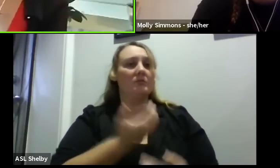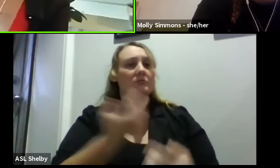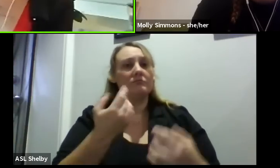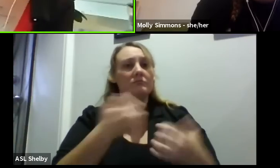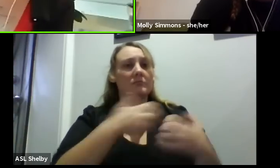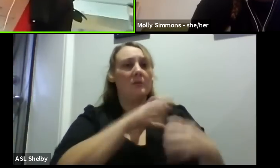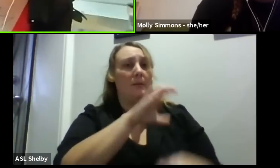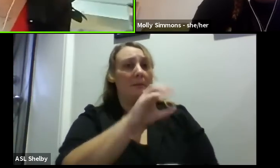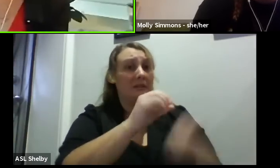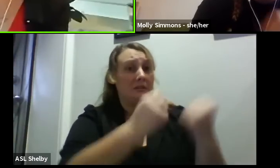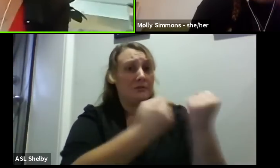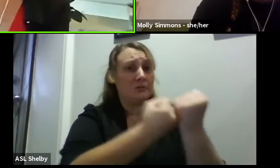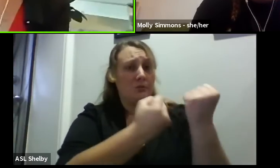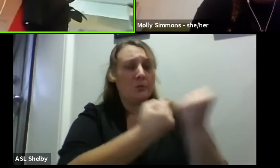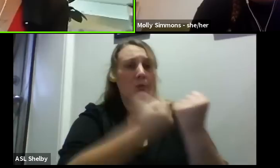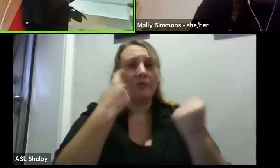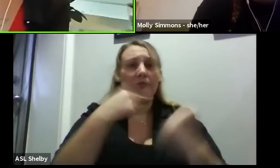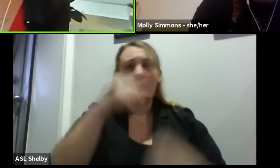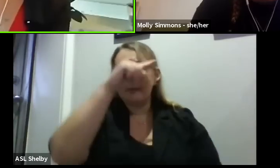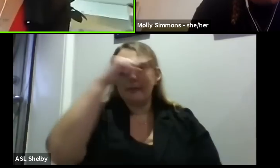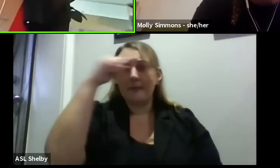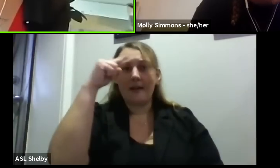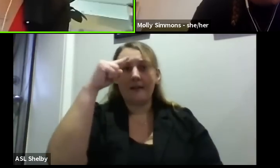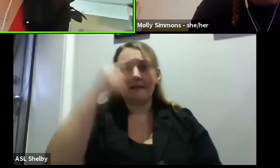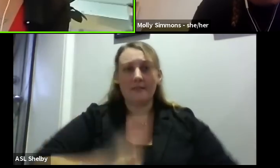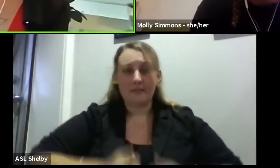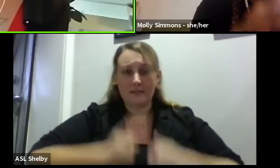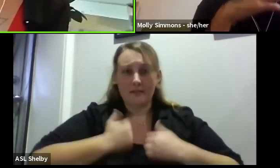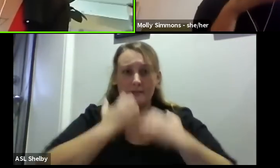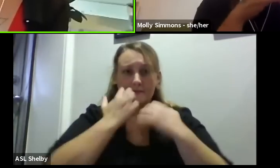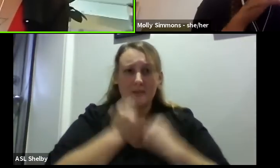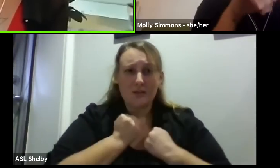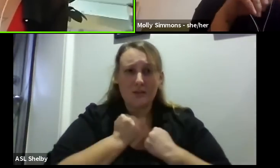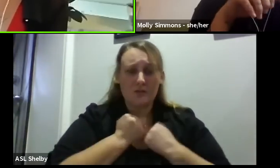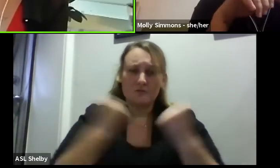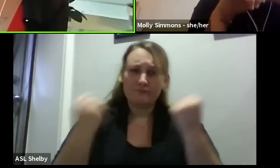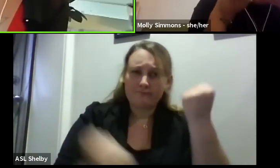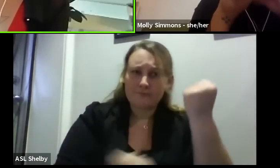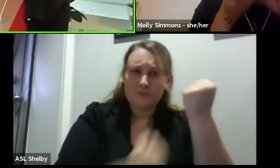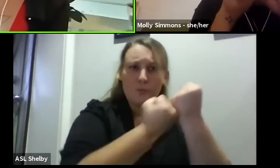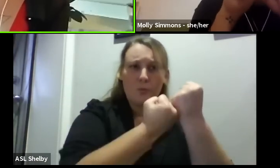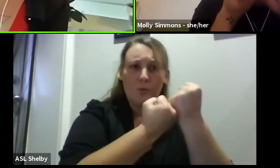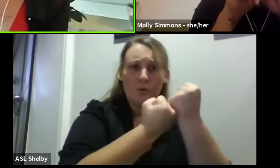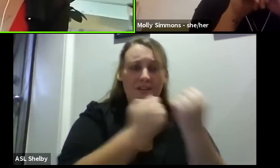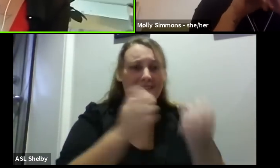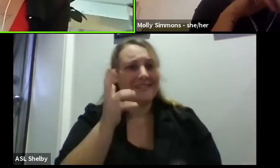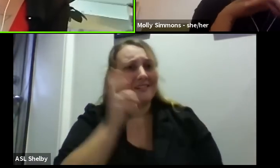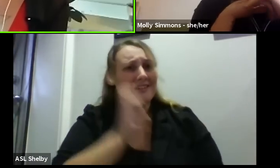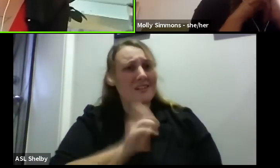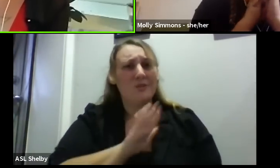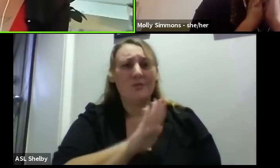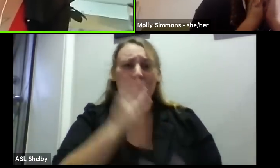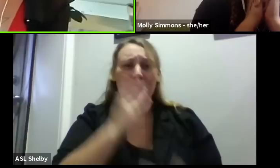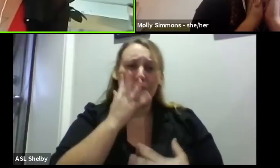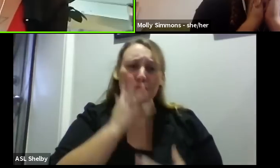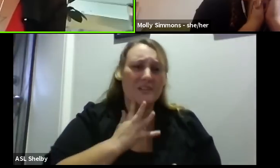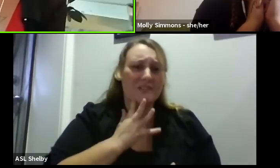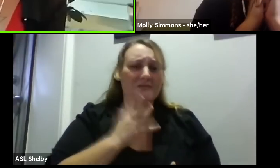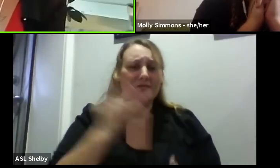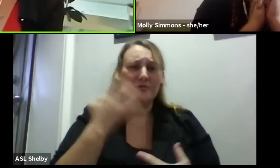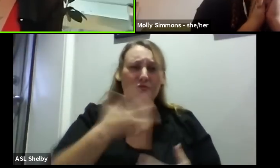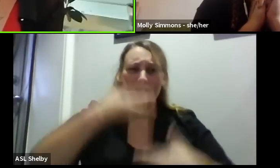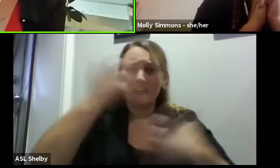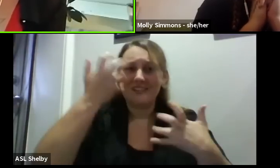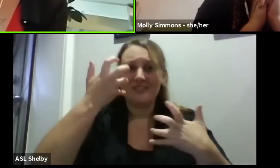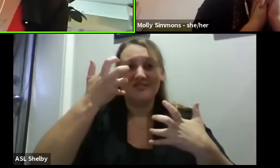the amplitude of this uprising. We support it. We hear your rage, your profound grief, and deeply of all, your love for